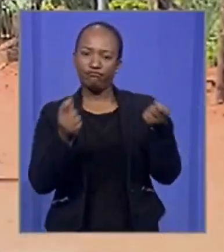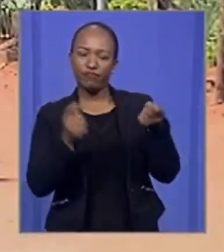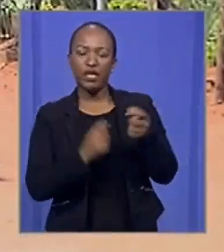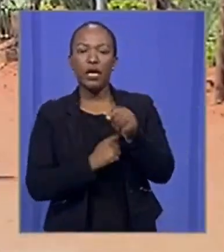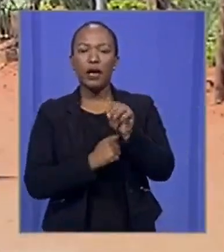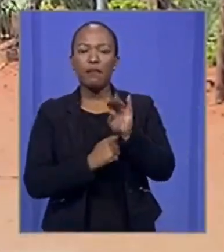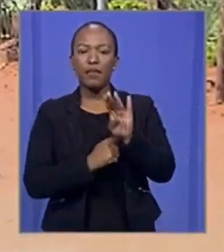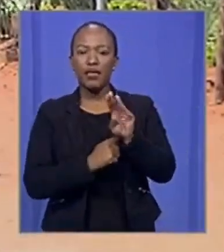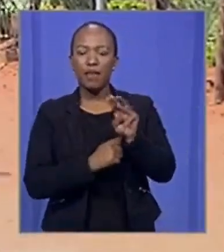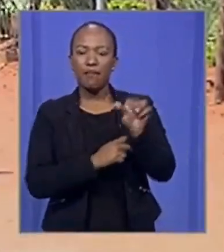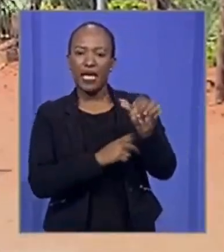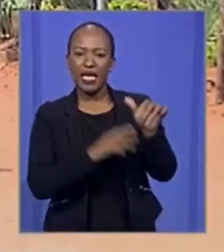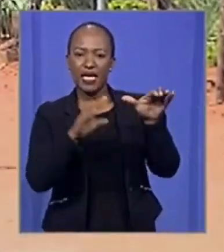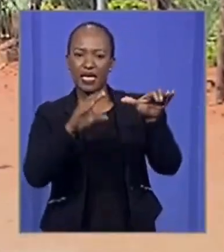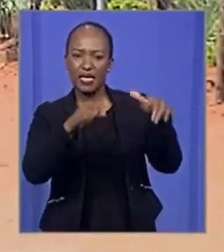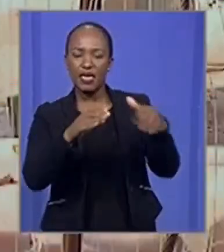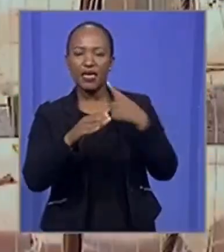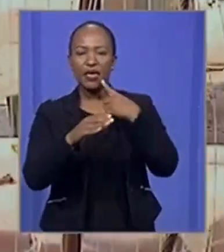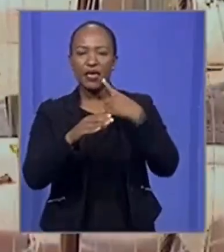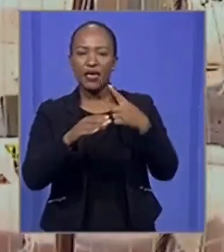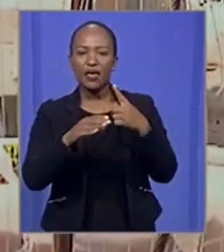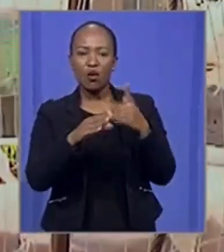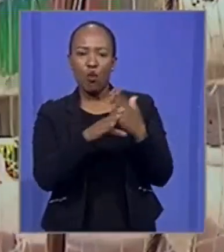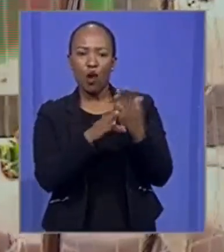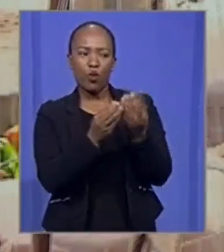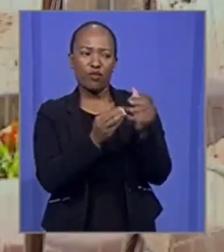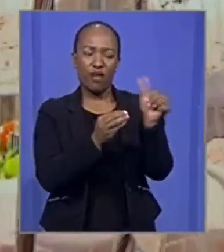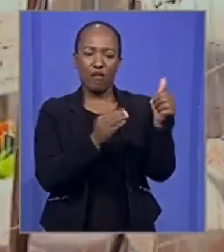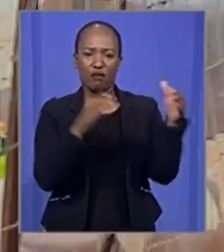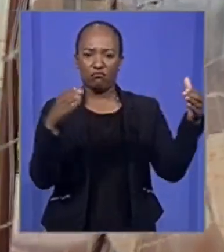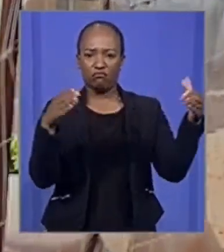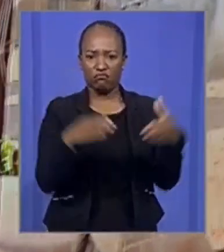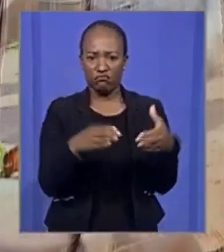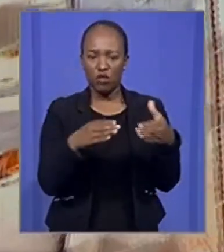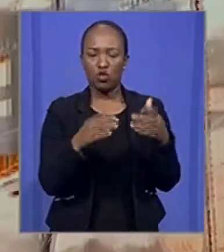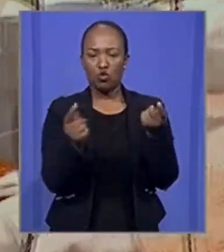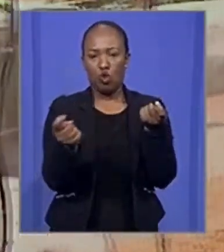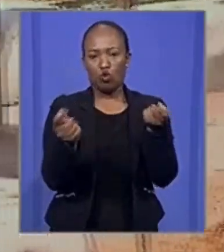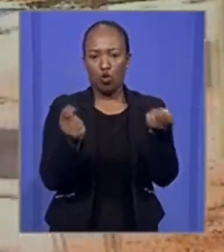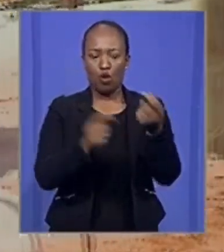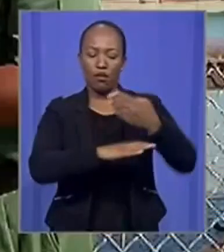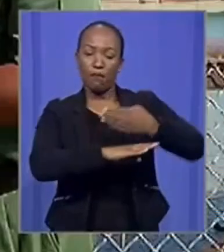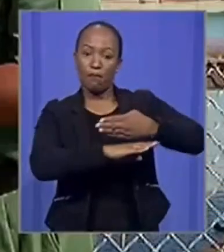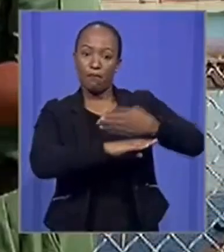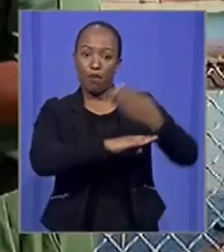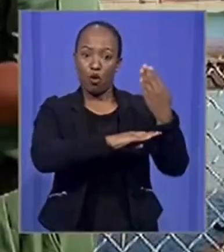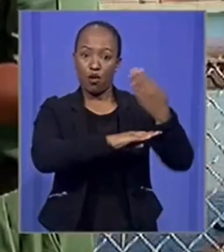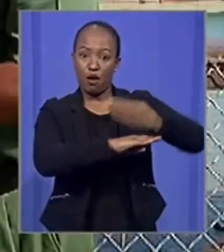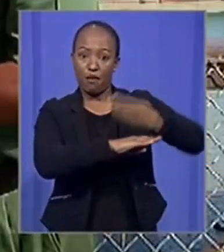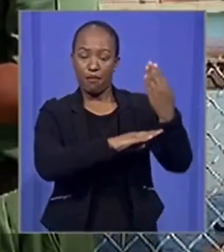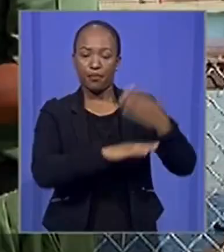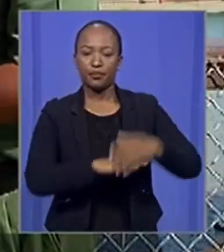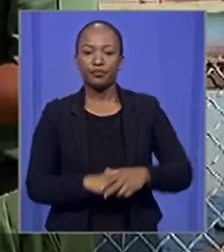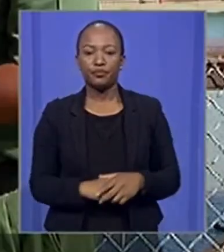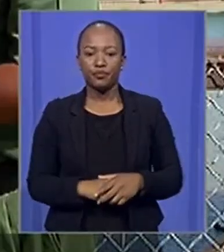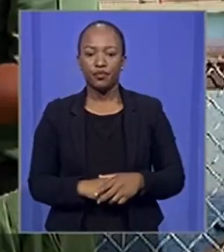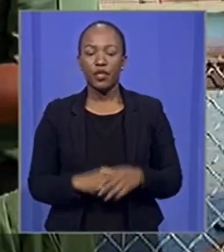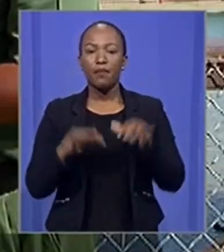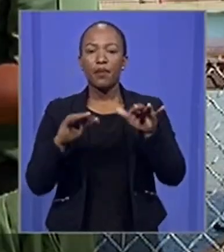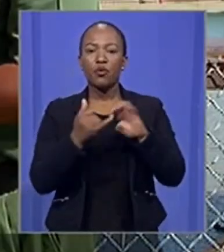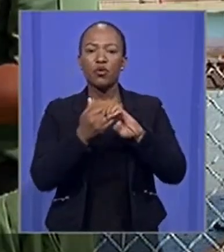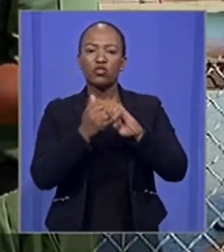re le sebetsa mmoho le makala a mang a molao ho matlafatsa tshireletso le taolo ya madiboho. People who are trying to get into South